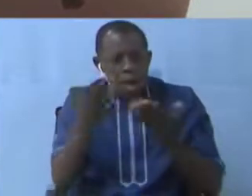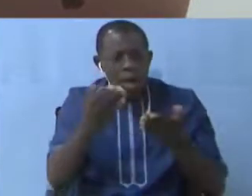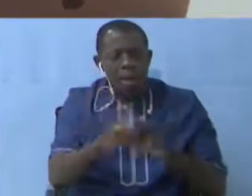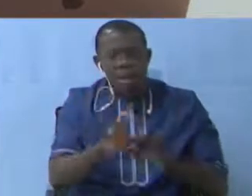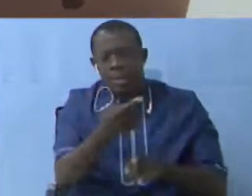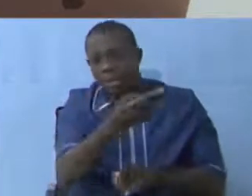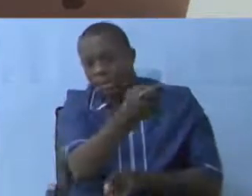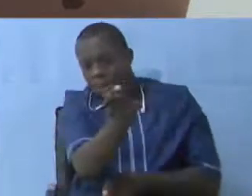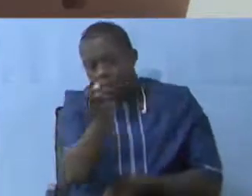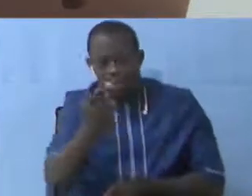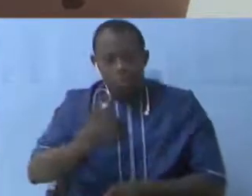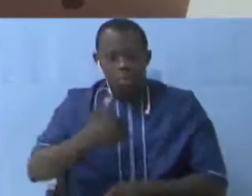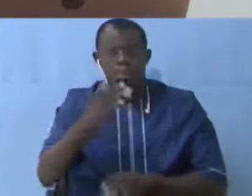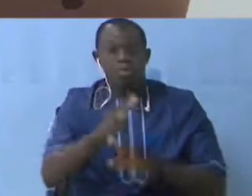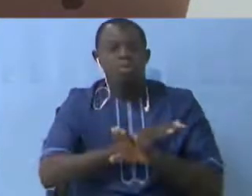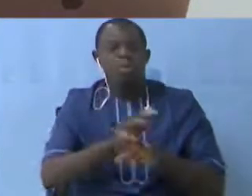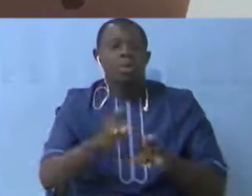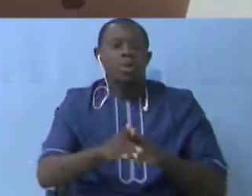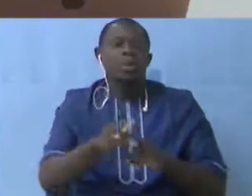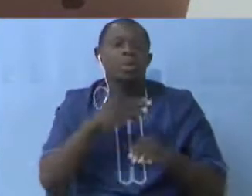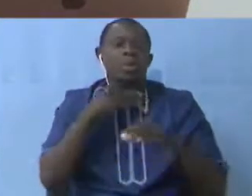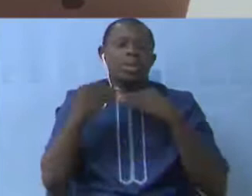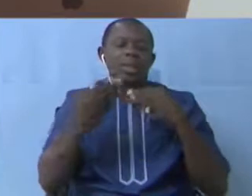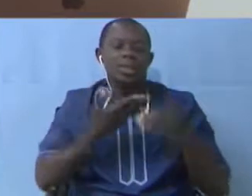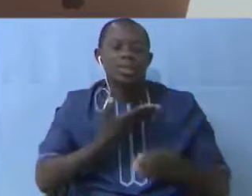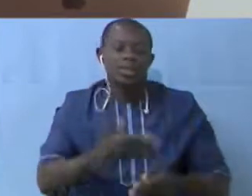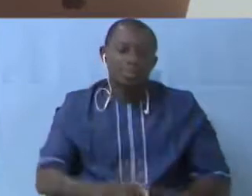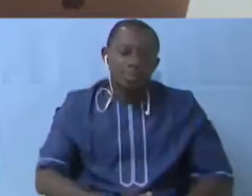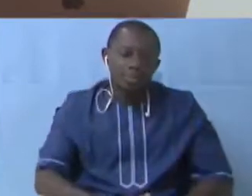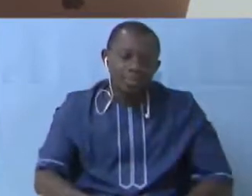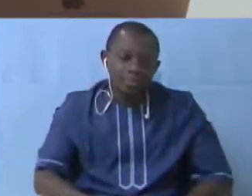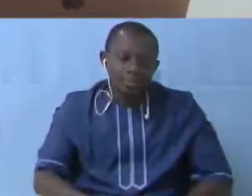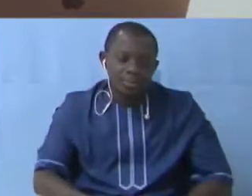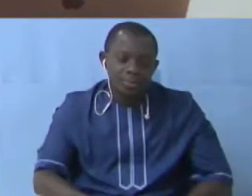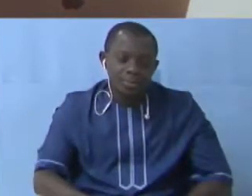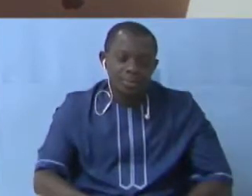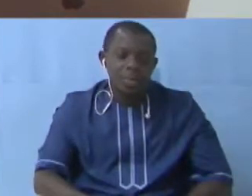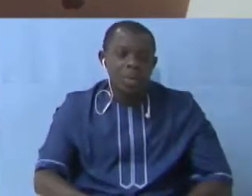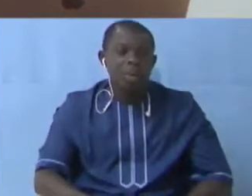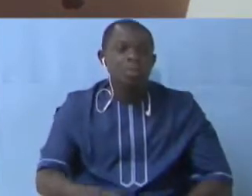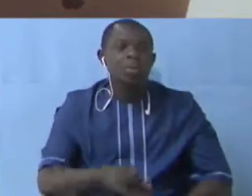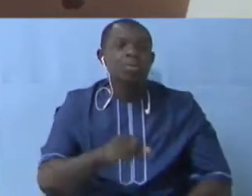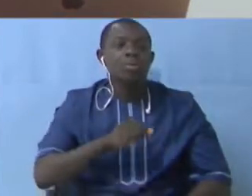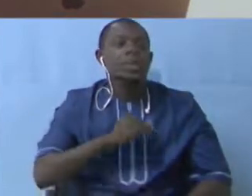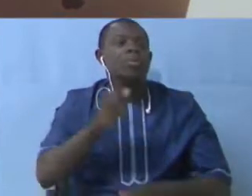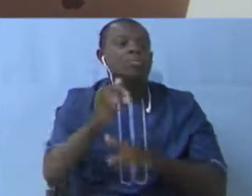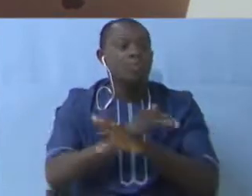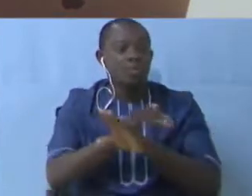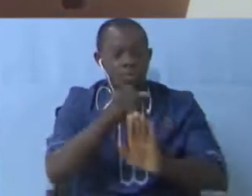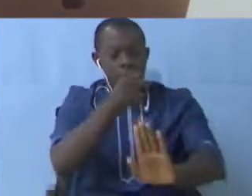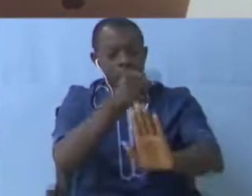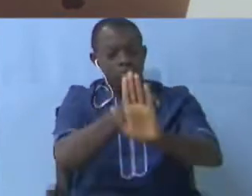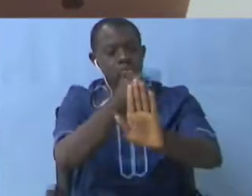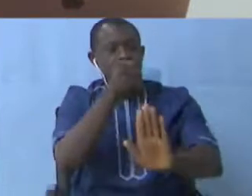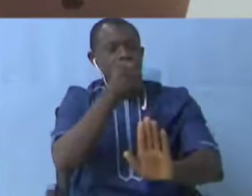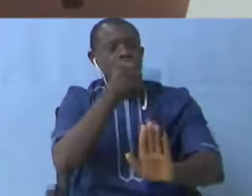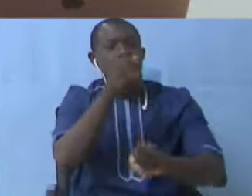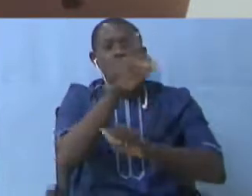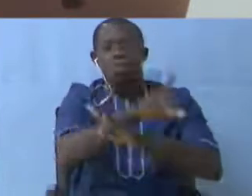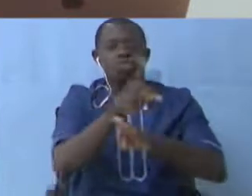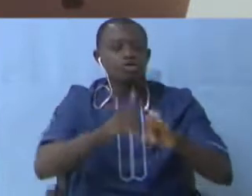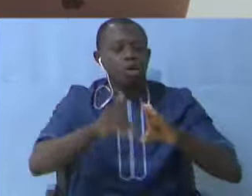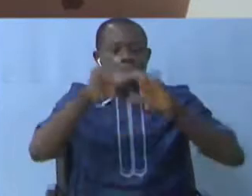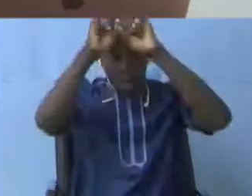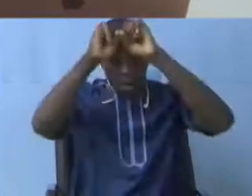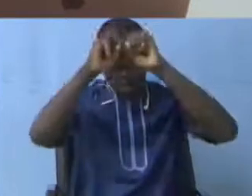ñu rey ñooñu noonu. He defended the position of the government and the legality of those executions. moom nag